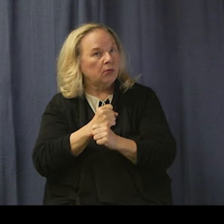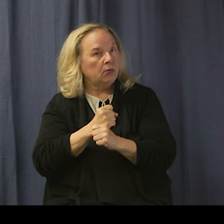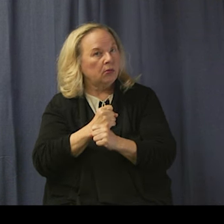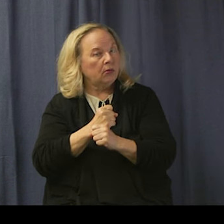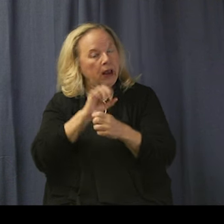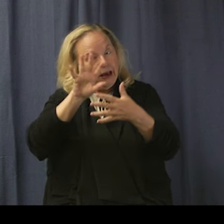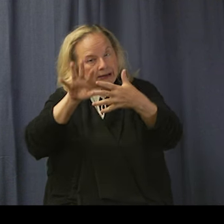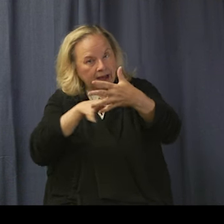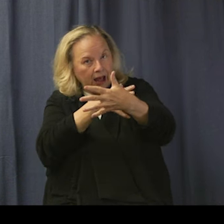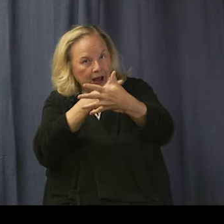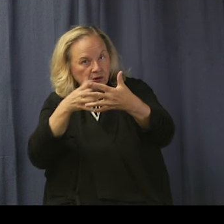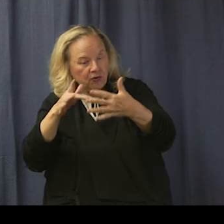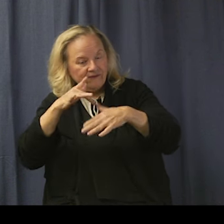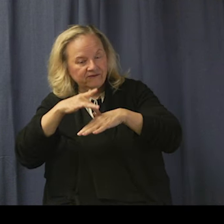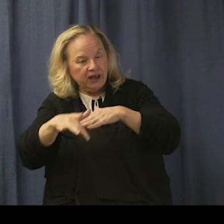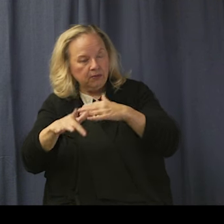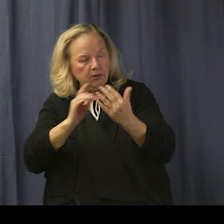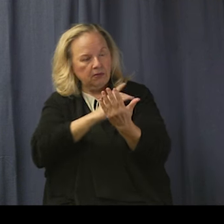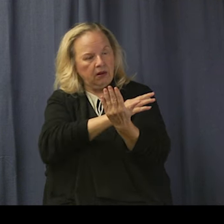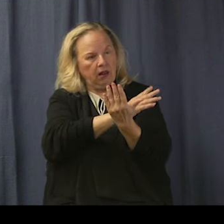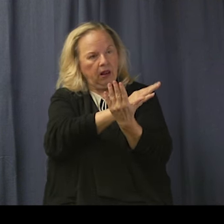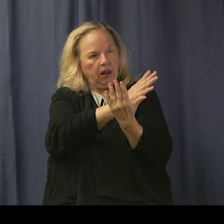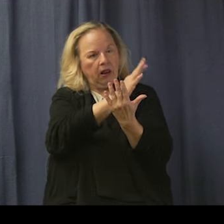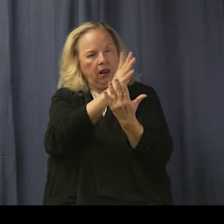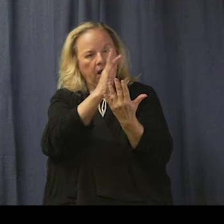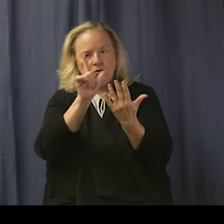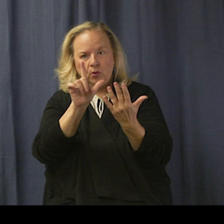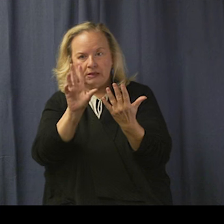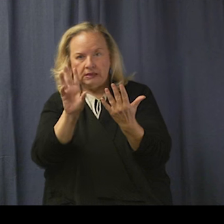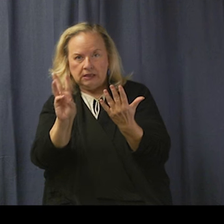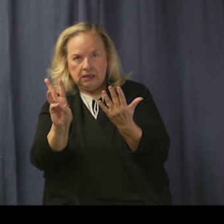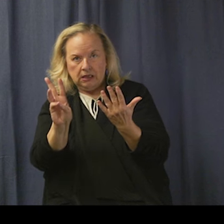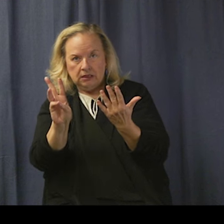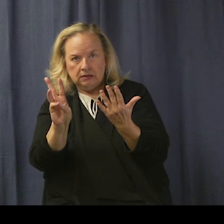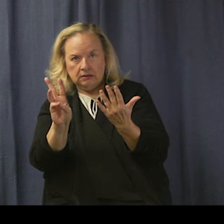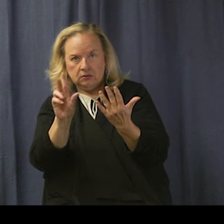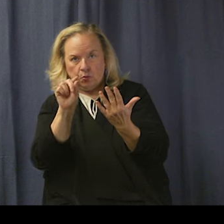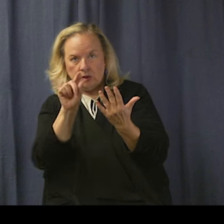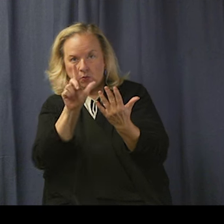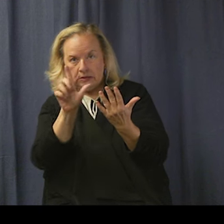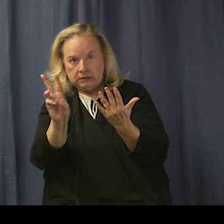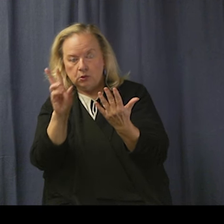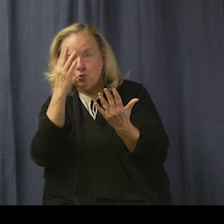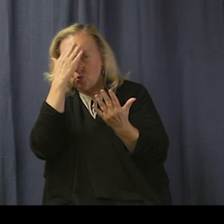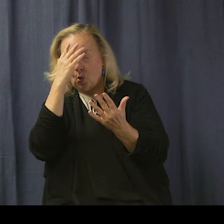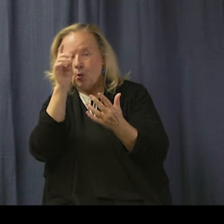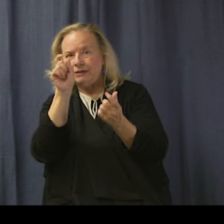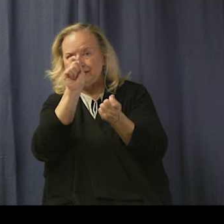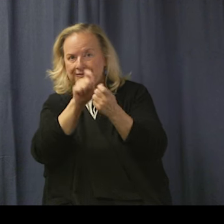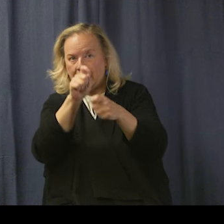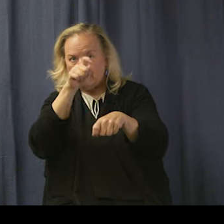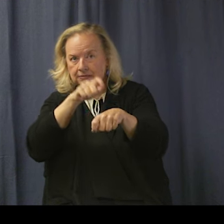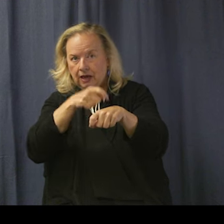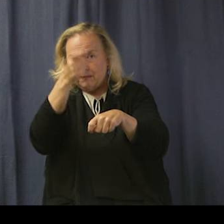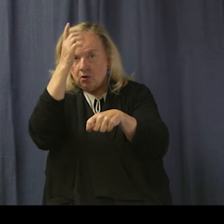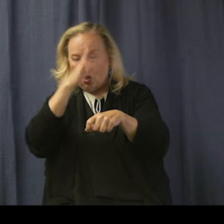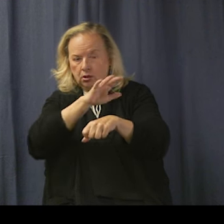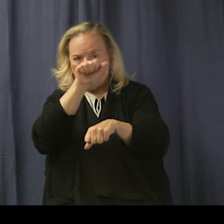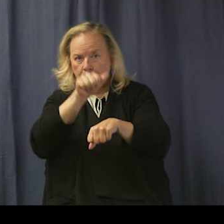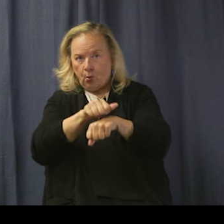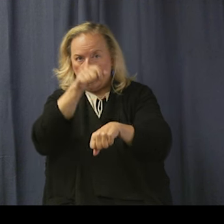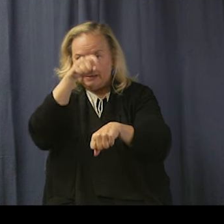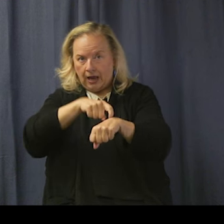have our calendar that is available all the way to 2026, so you can know when the appointed times are. How many of you know this is an